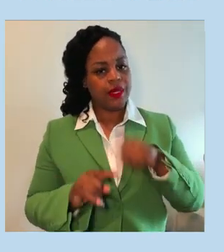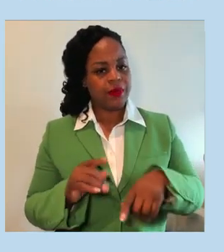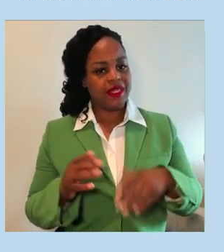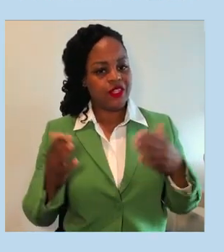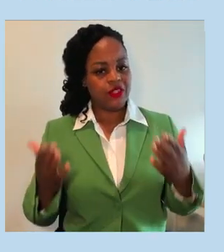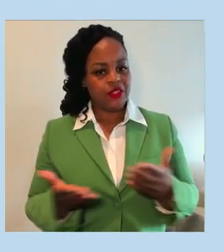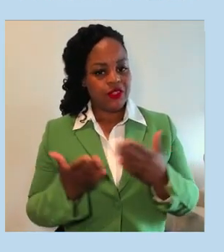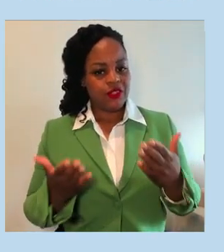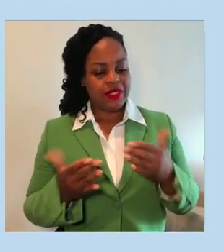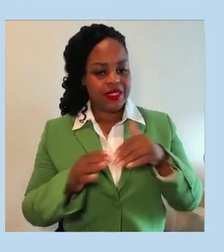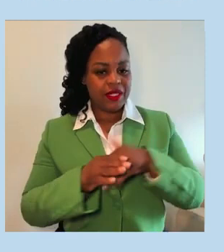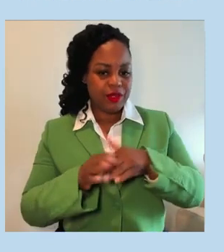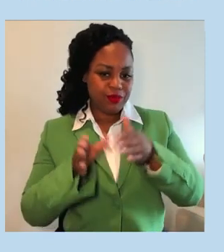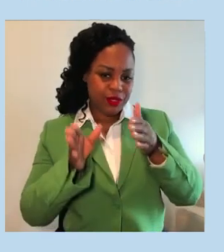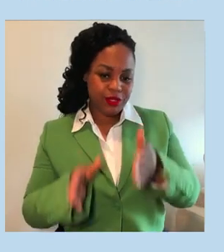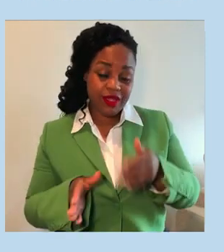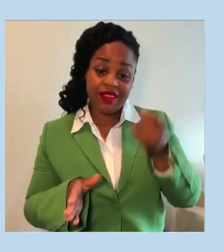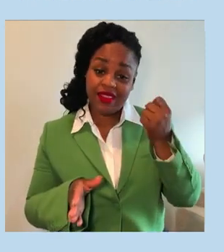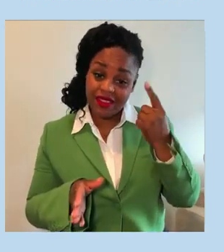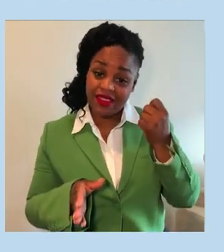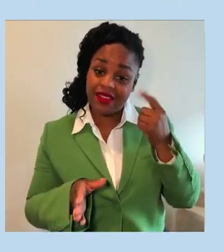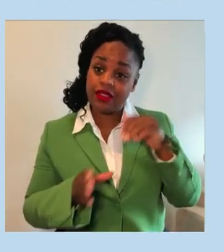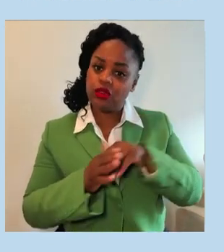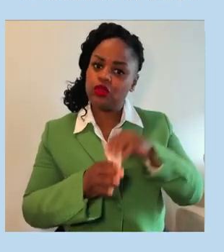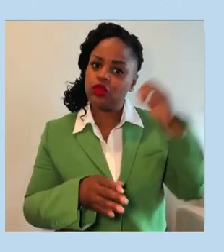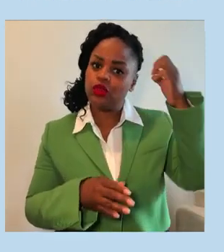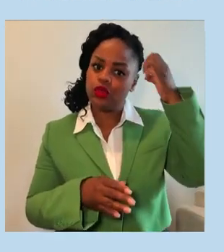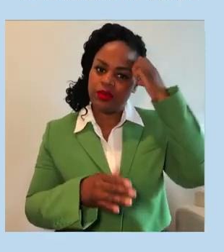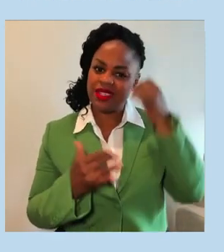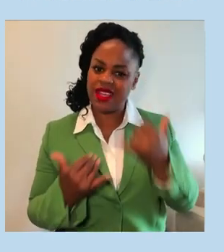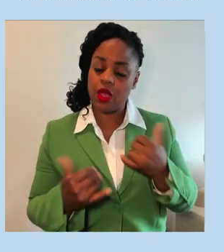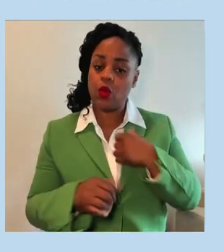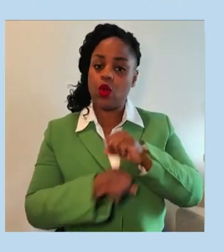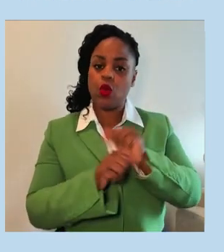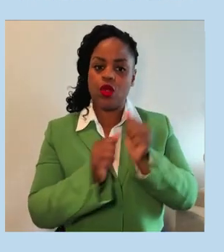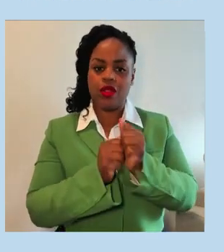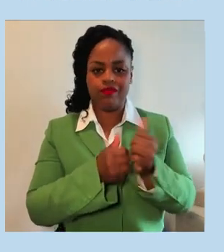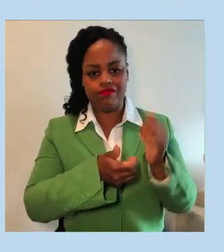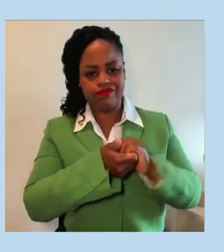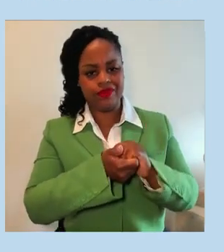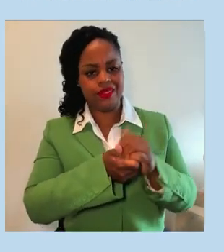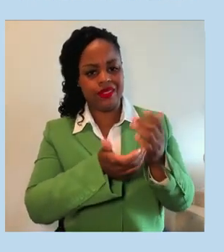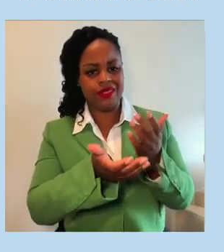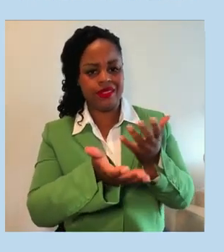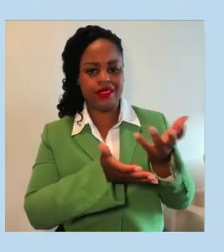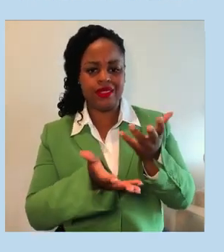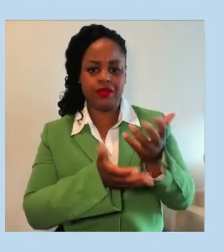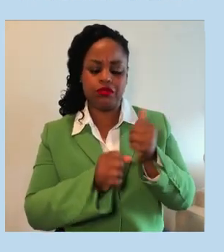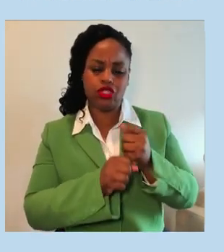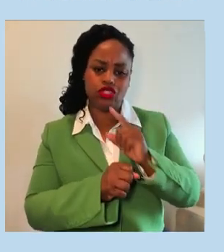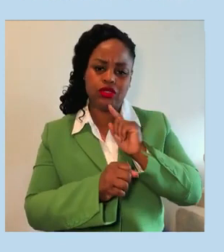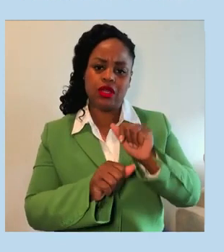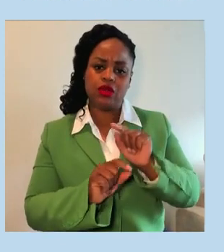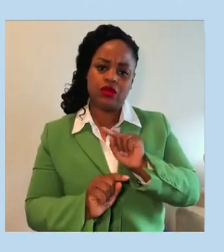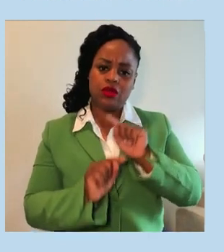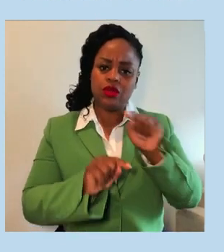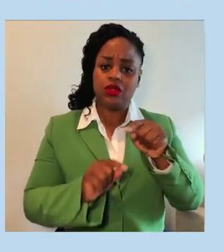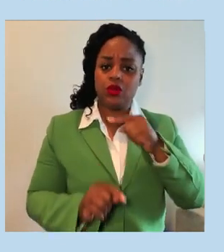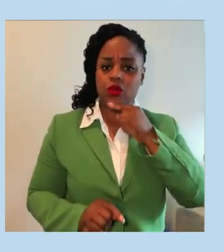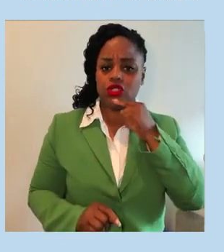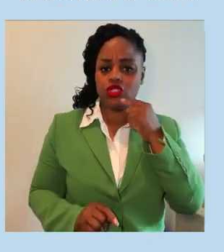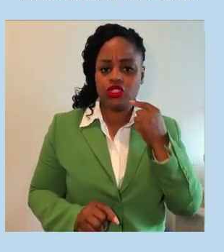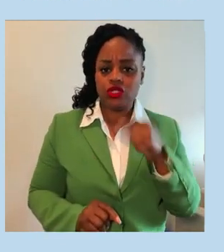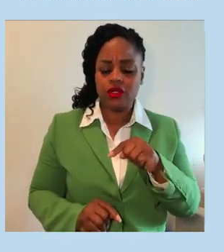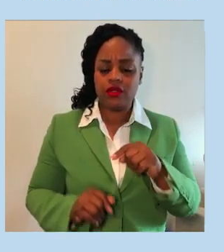partners in response to the war in Ukraine and Russia's aggression there. But I want to say a few words about International Women's Day because it's